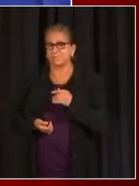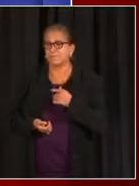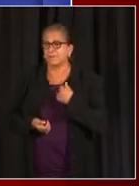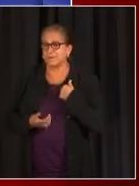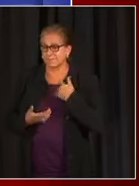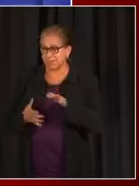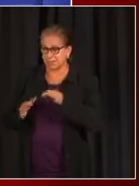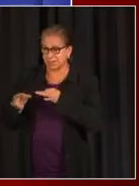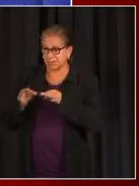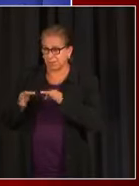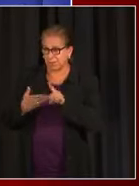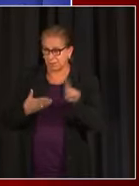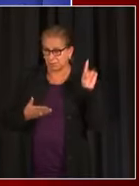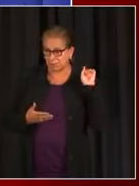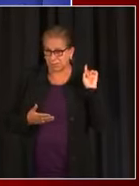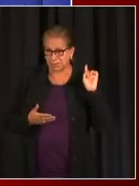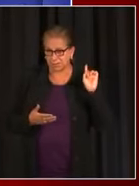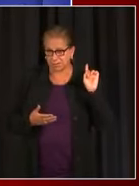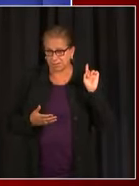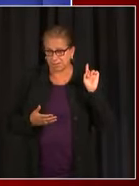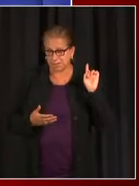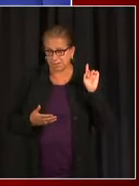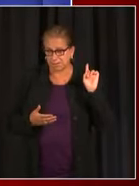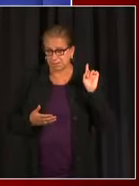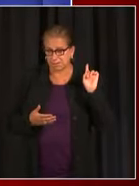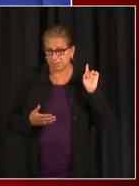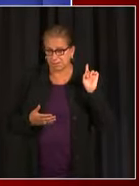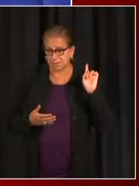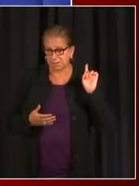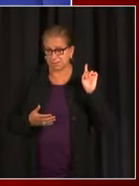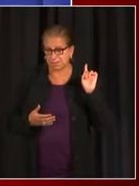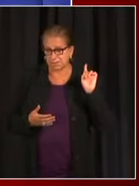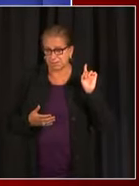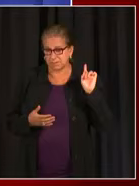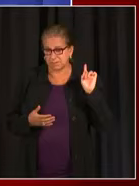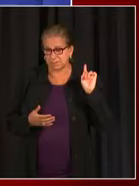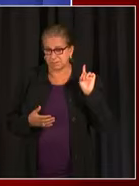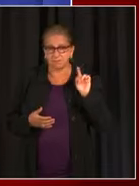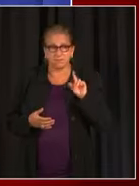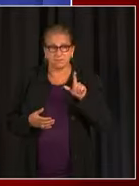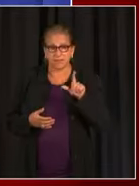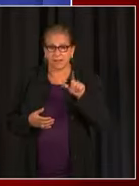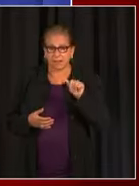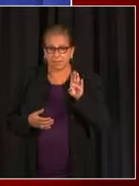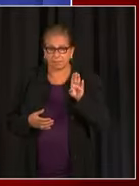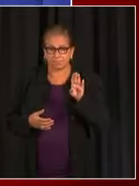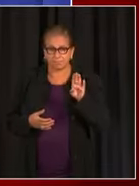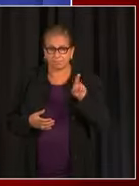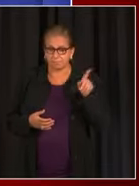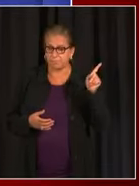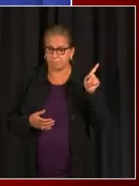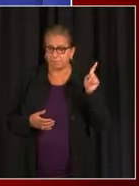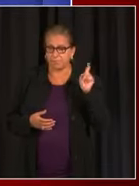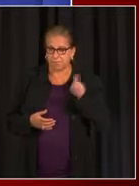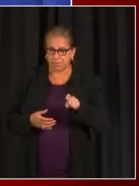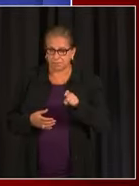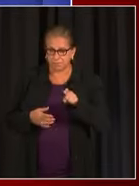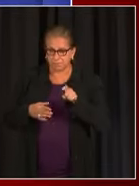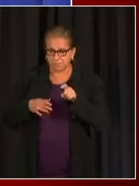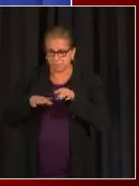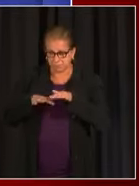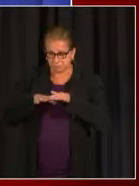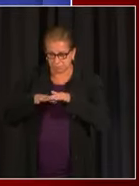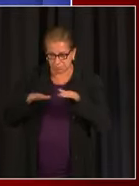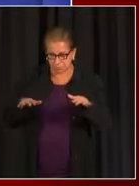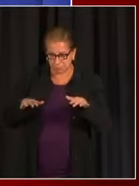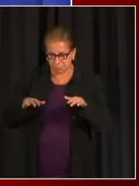in place by rulemaking that requires laboratories to test or sequence